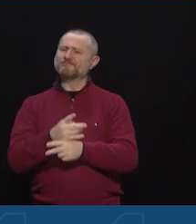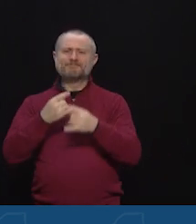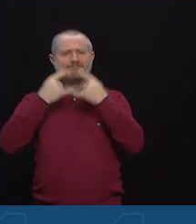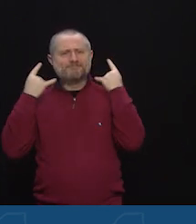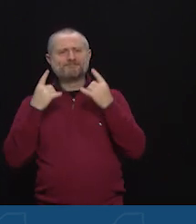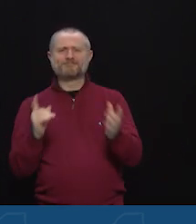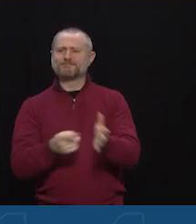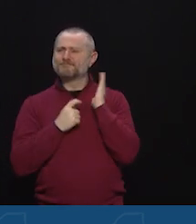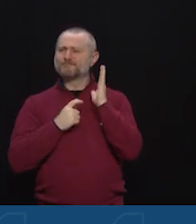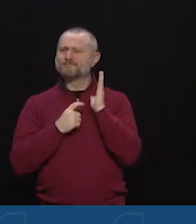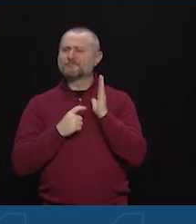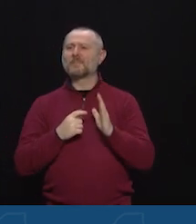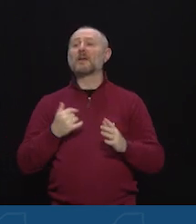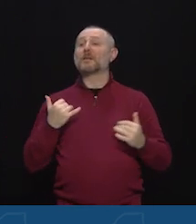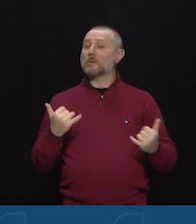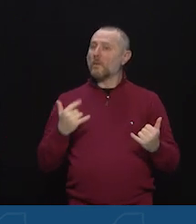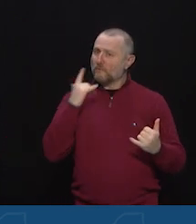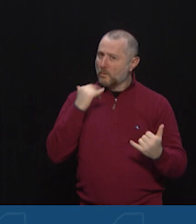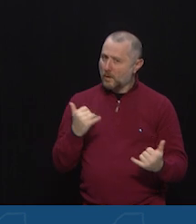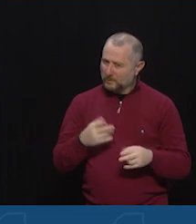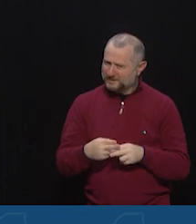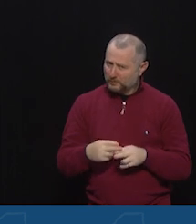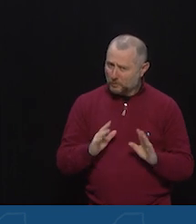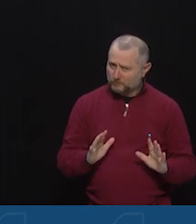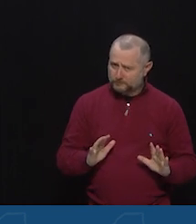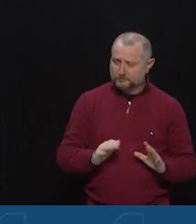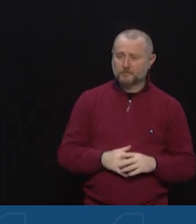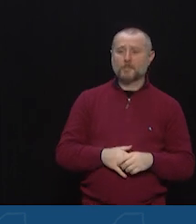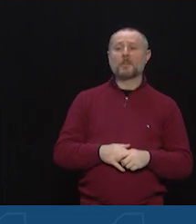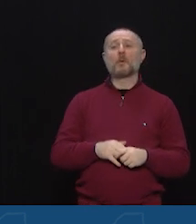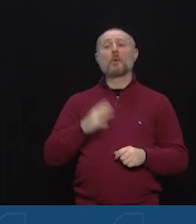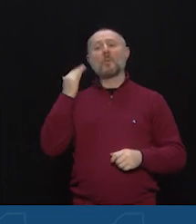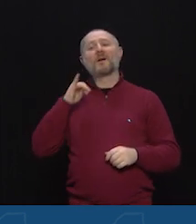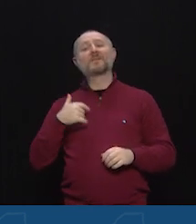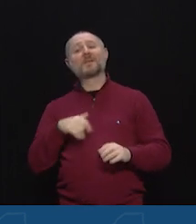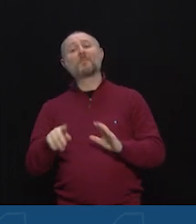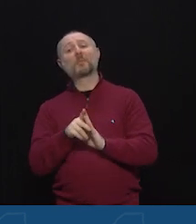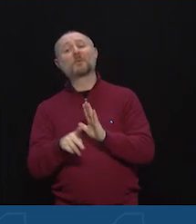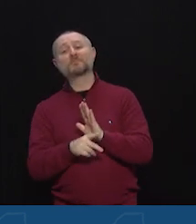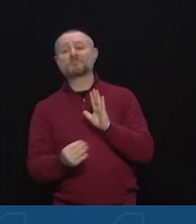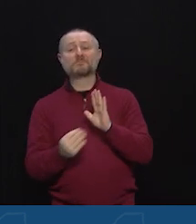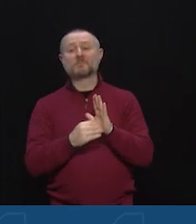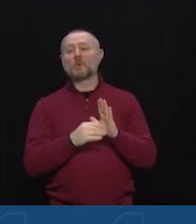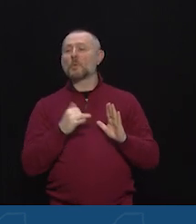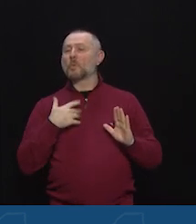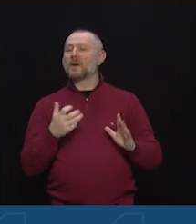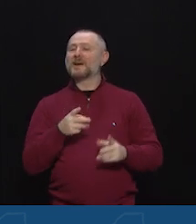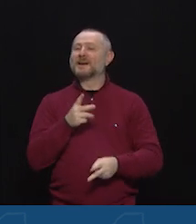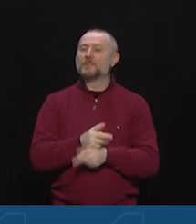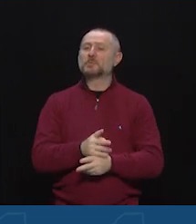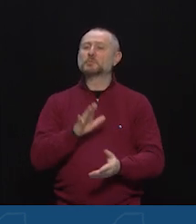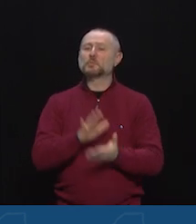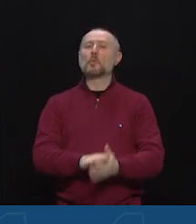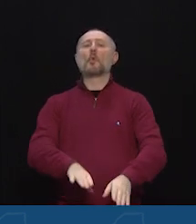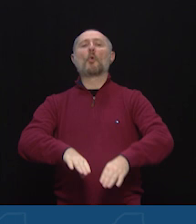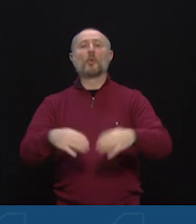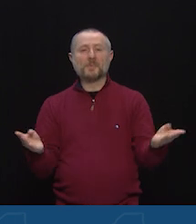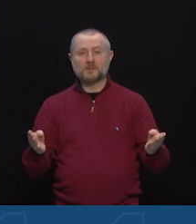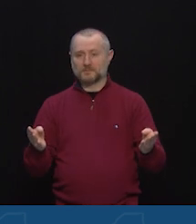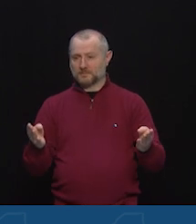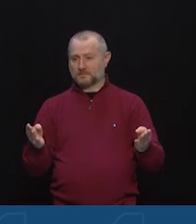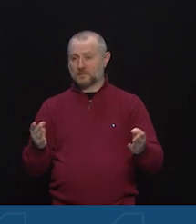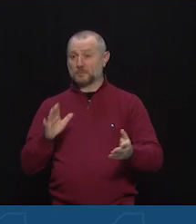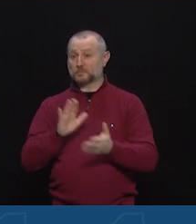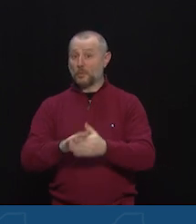place again for now. And the only reason we have this is because this is how we can keep our schools open. When our schools are open